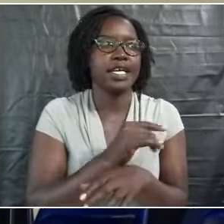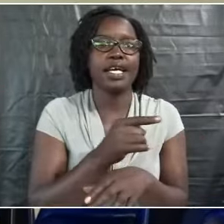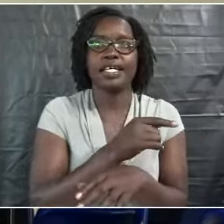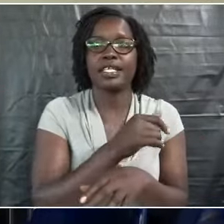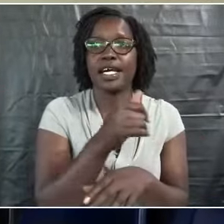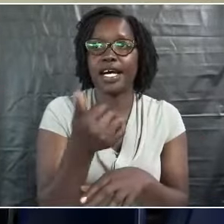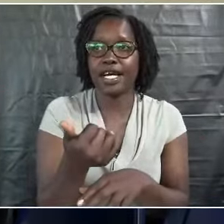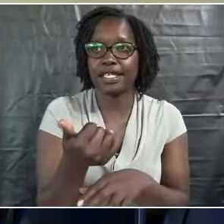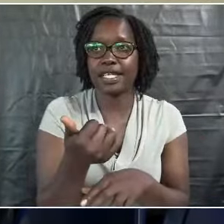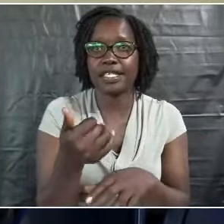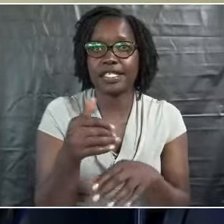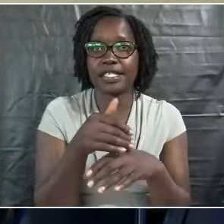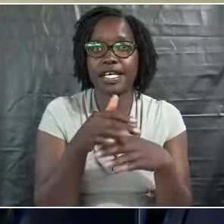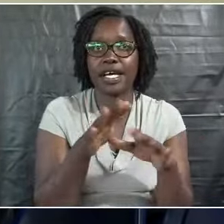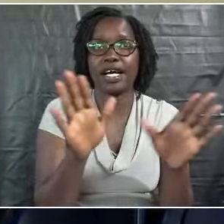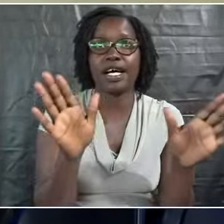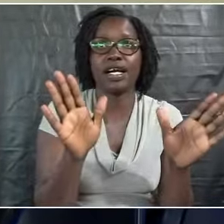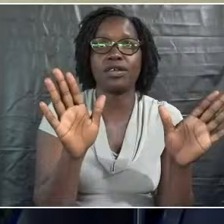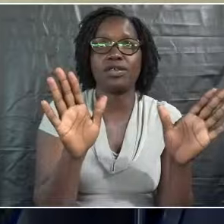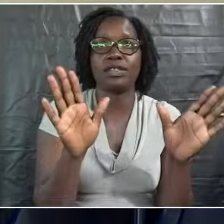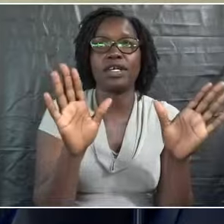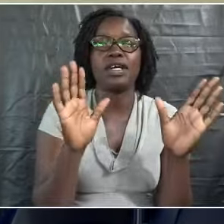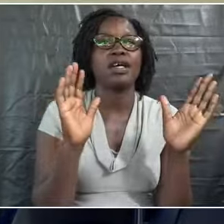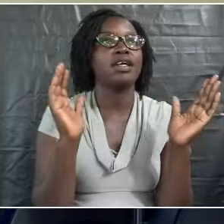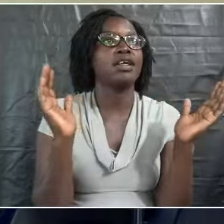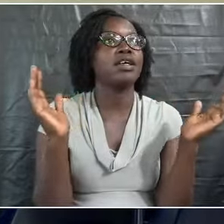those out in the world,